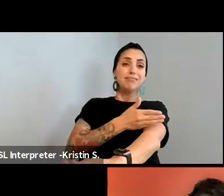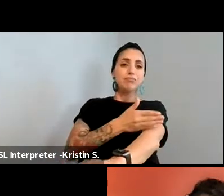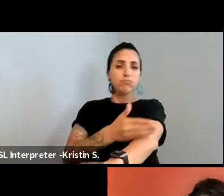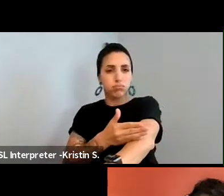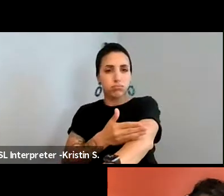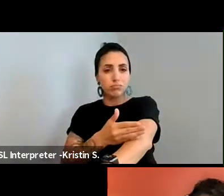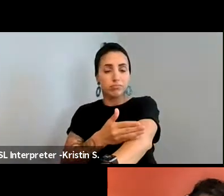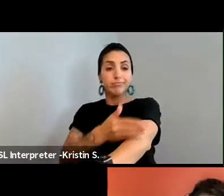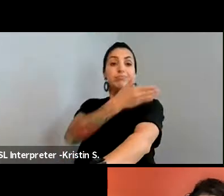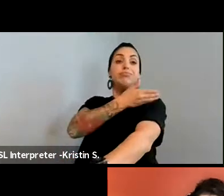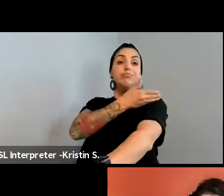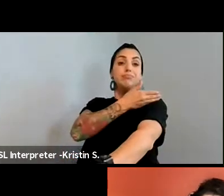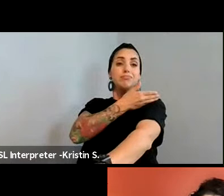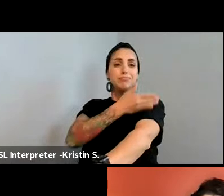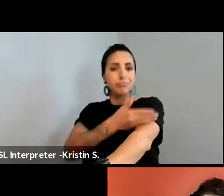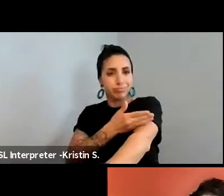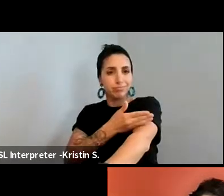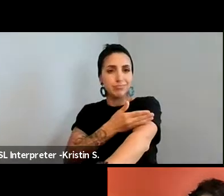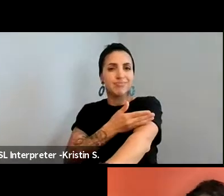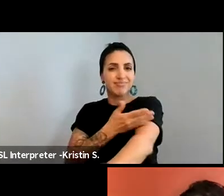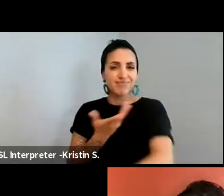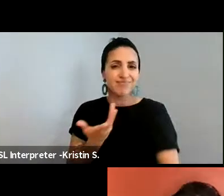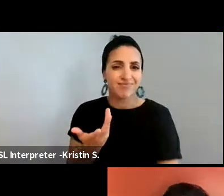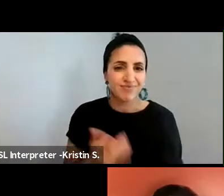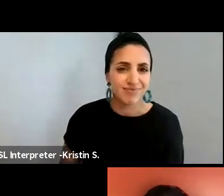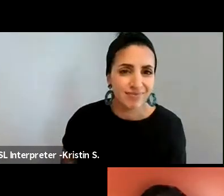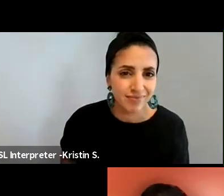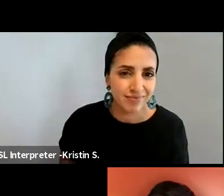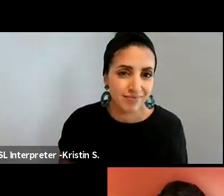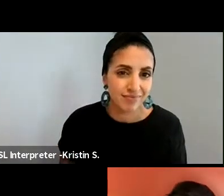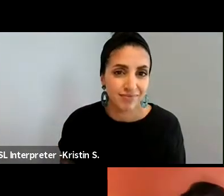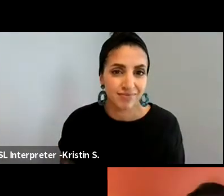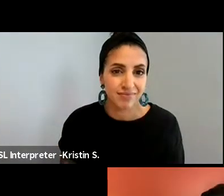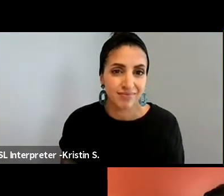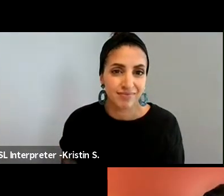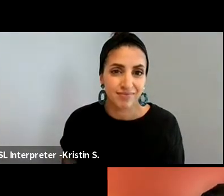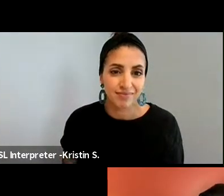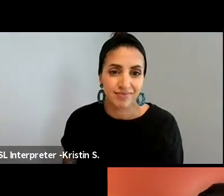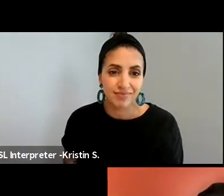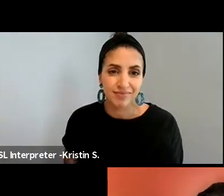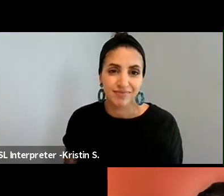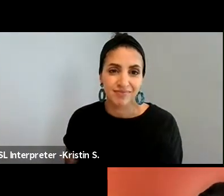because Christine and Sophia had much to share, and I do want